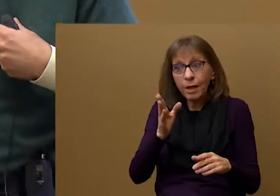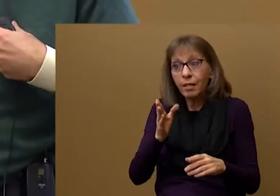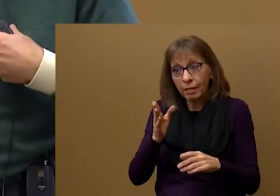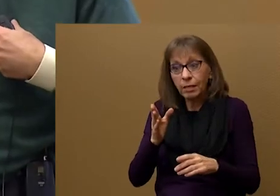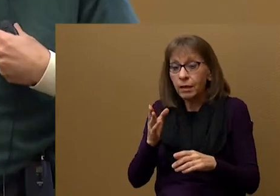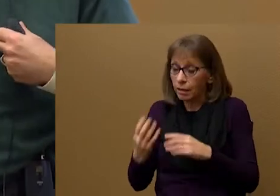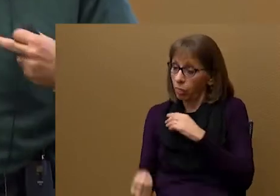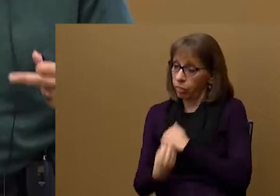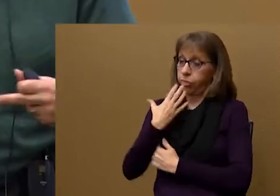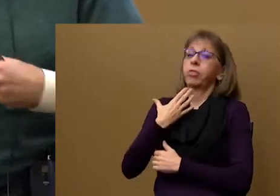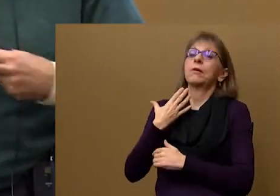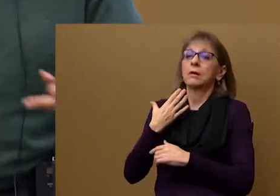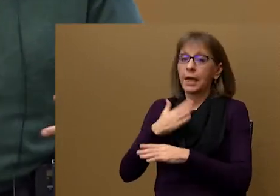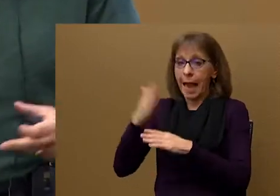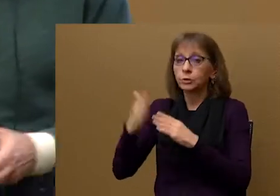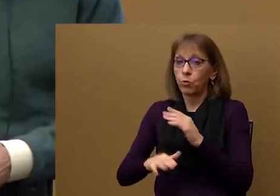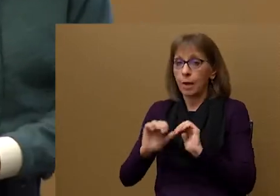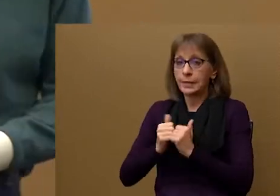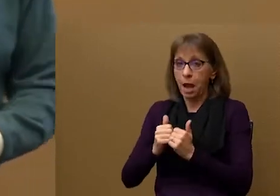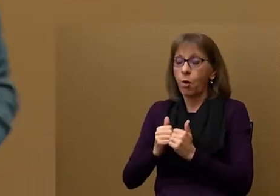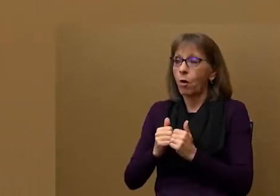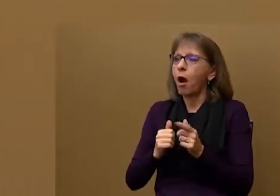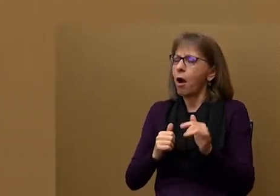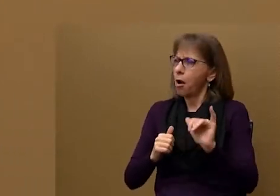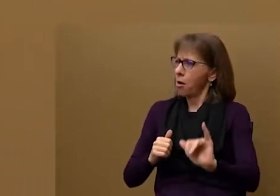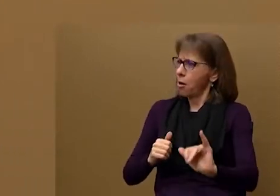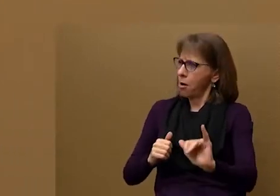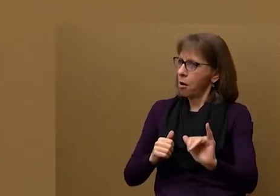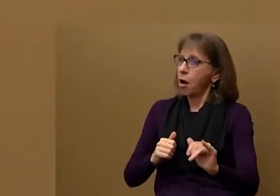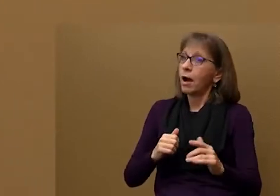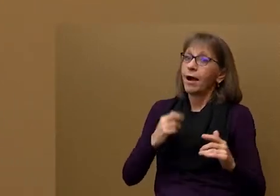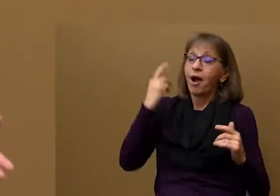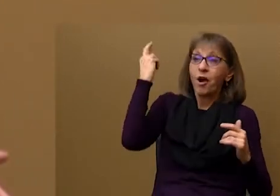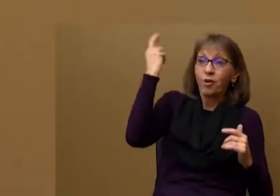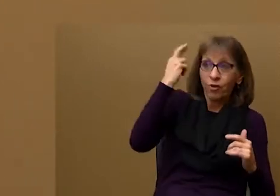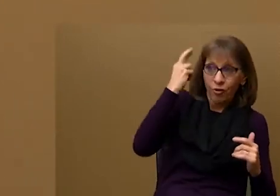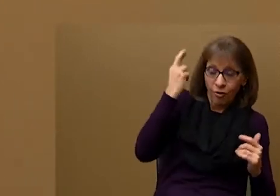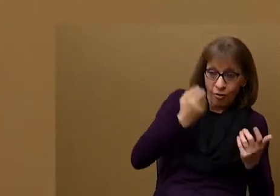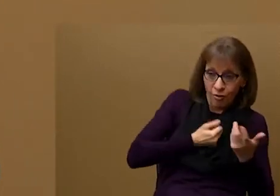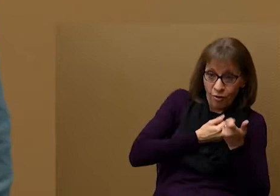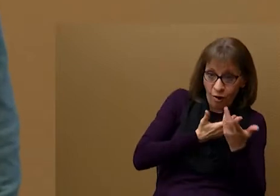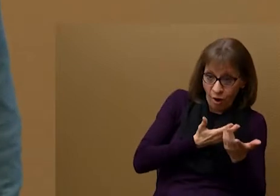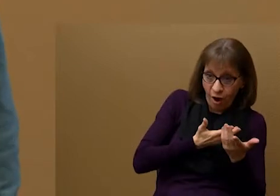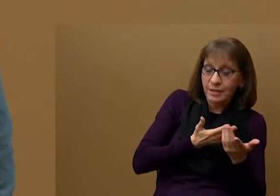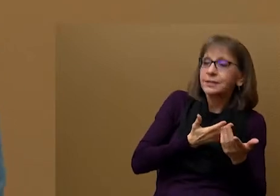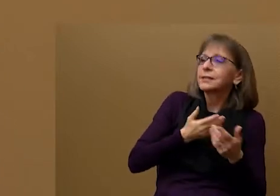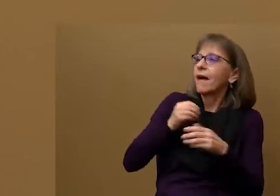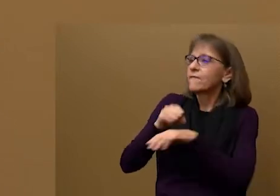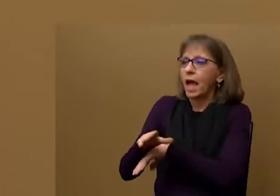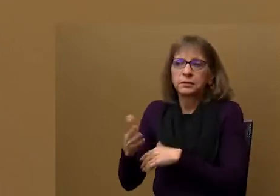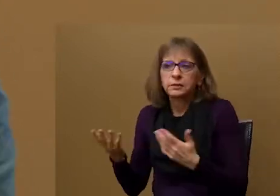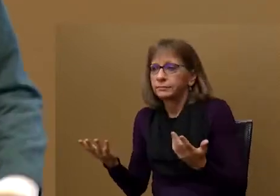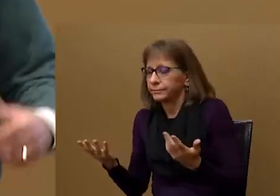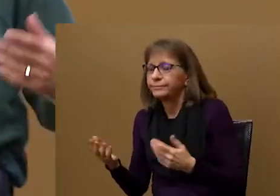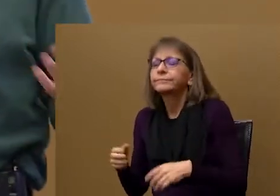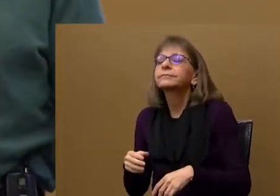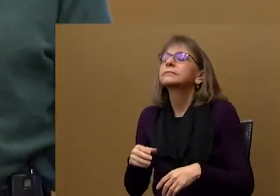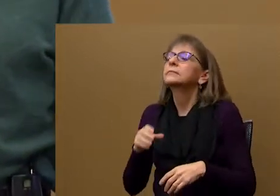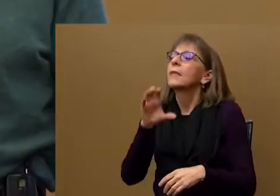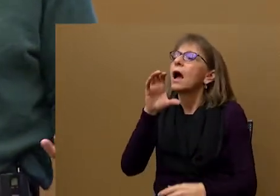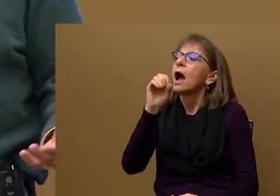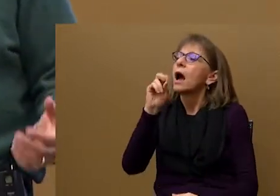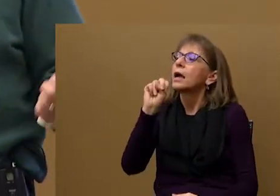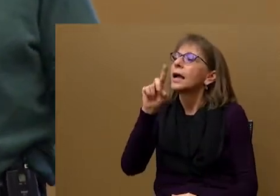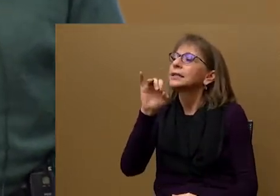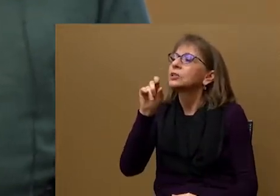have a consequence. Cause and effect. We found that a lot. And of course, not only cause and effect, but consideration of possibilities.